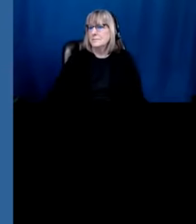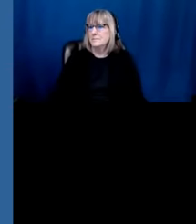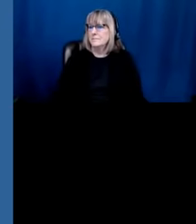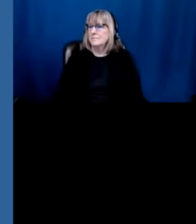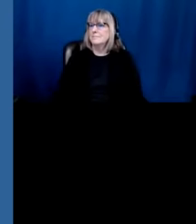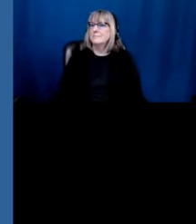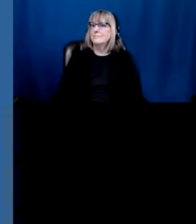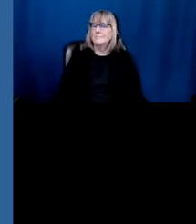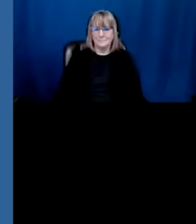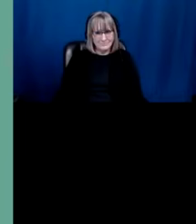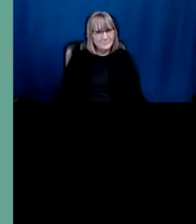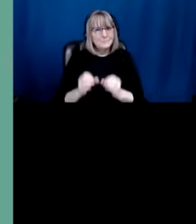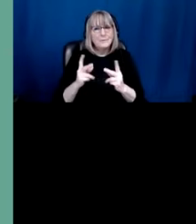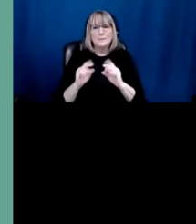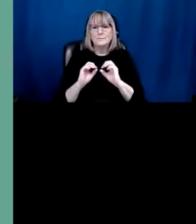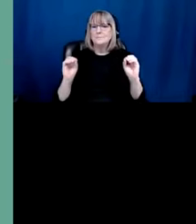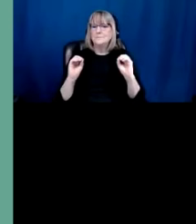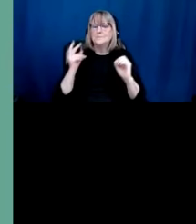All right, seeing none.